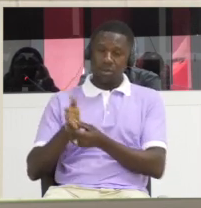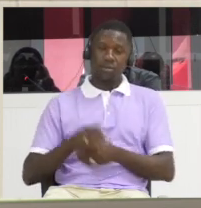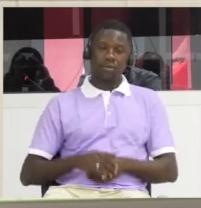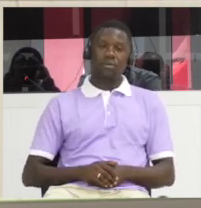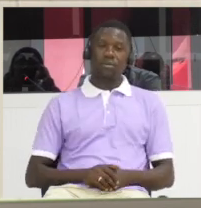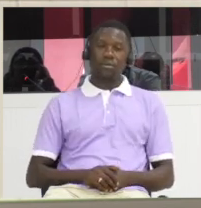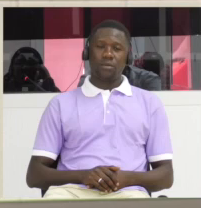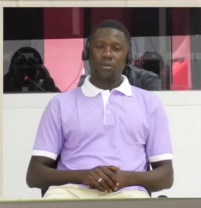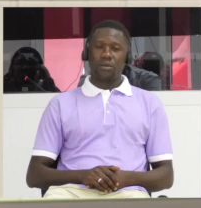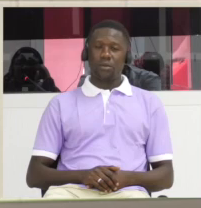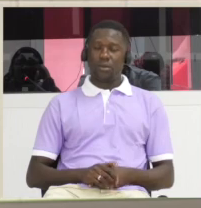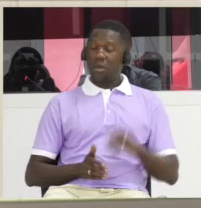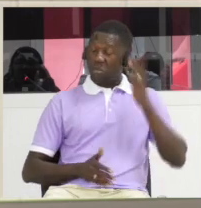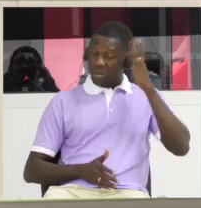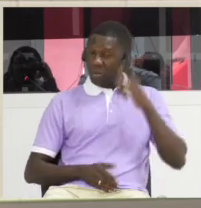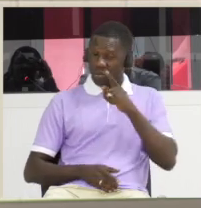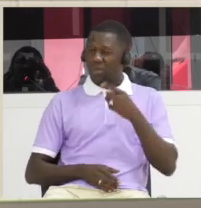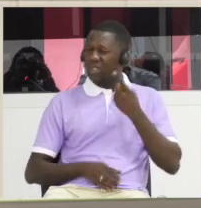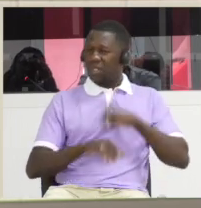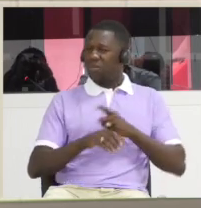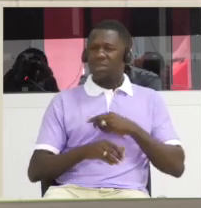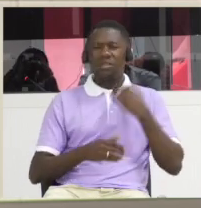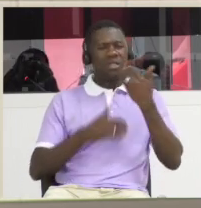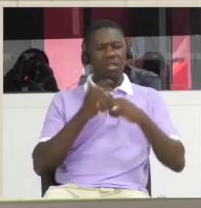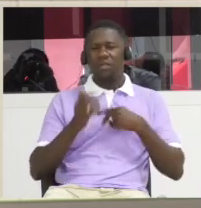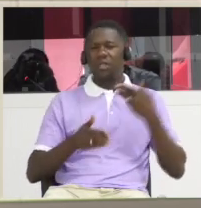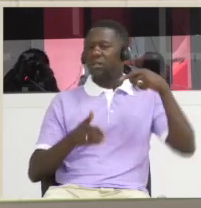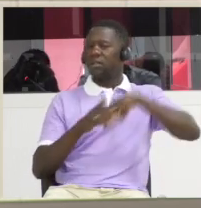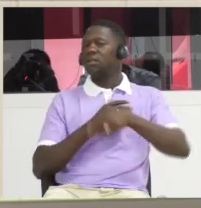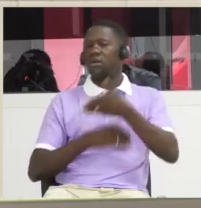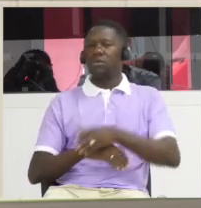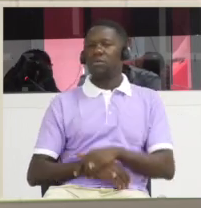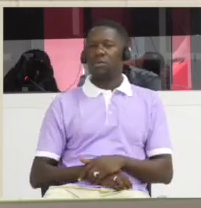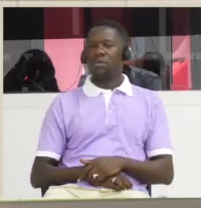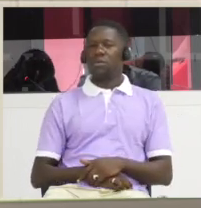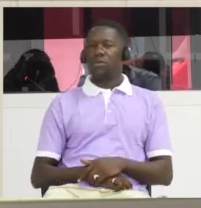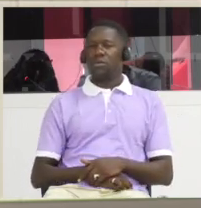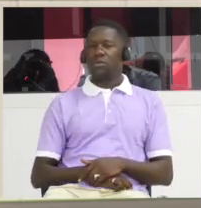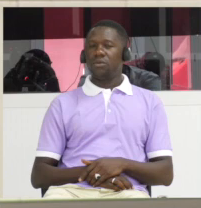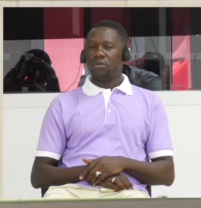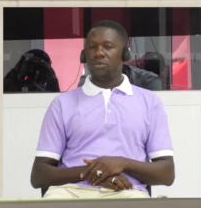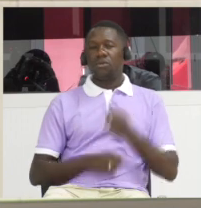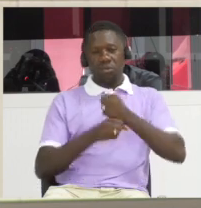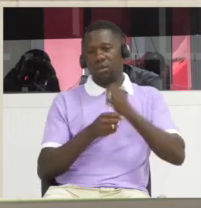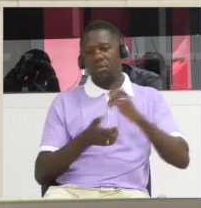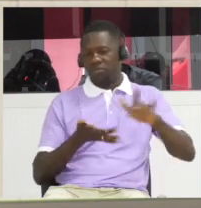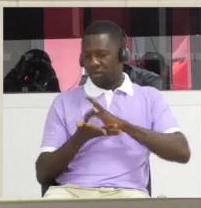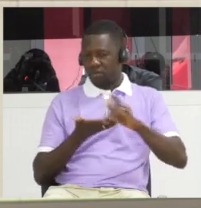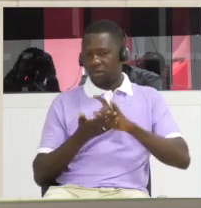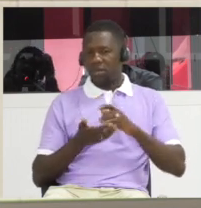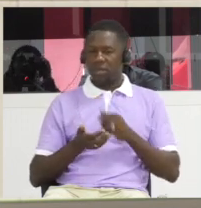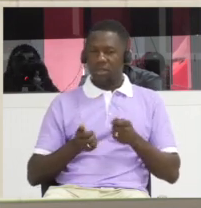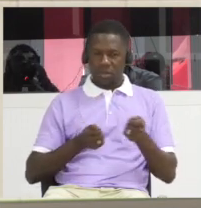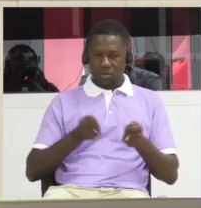the problem was that he was never in town, hardly in town. So it created a vacuum in the command